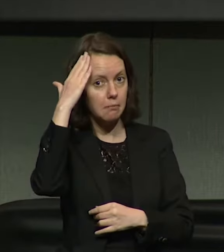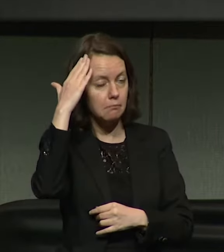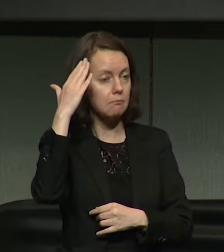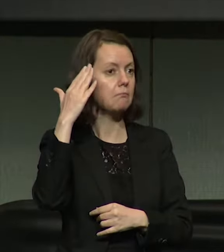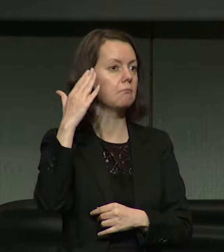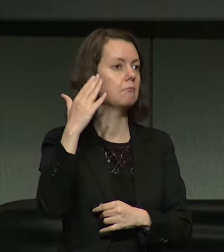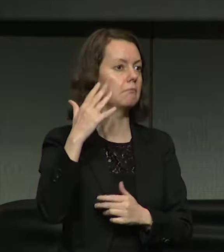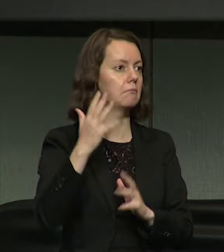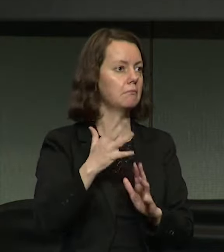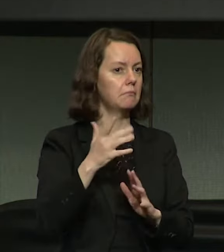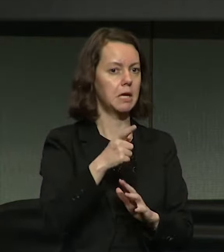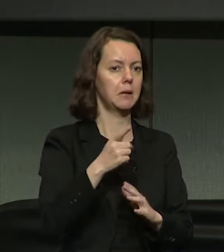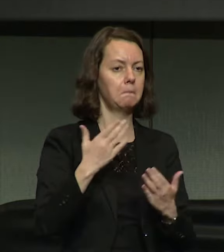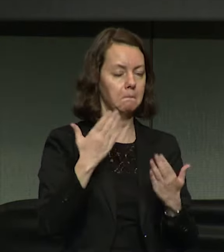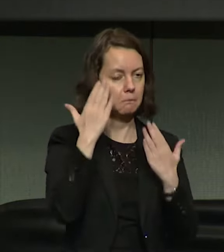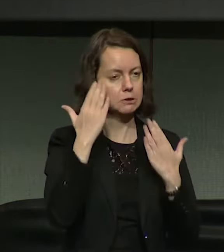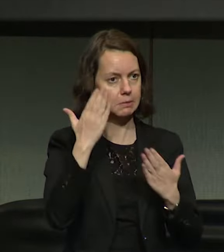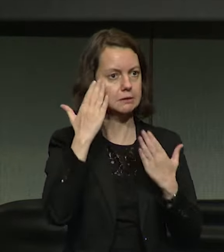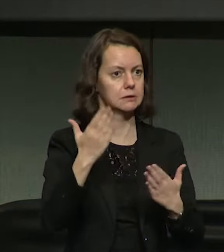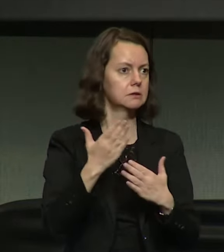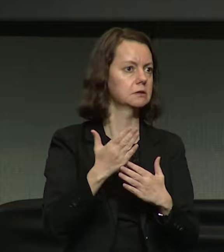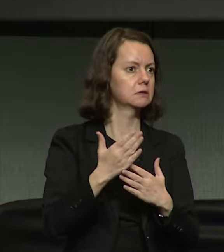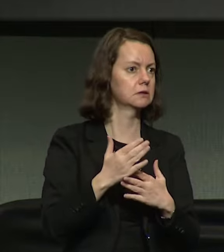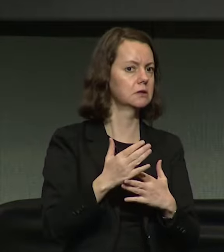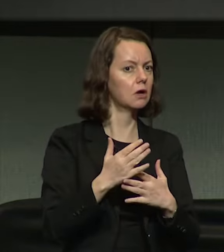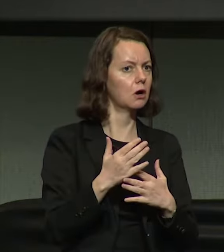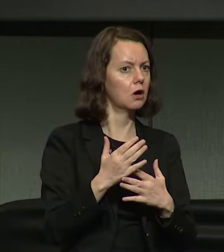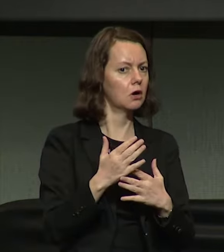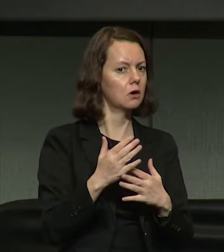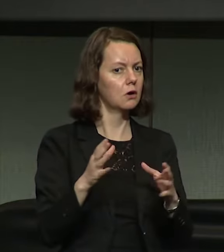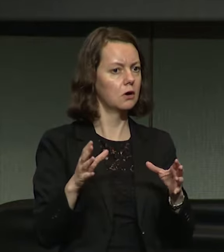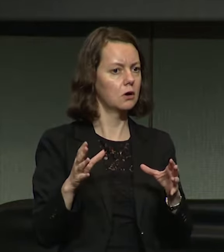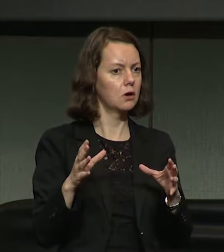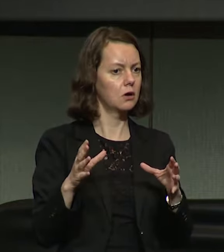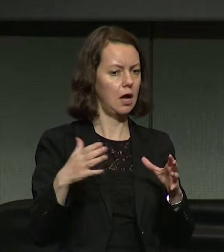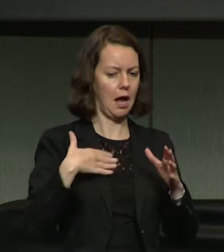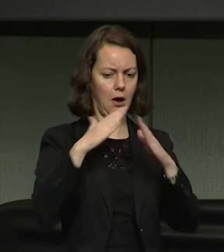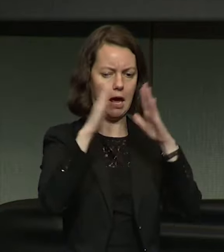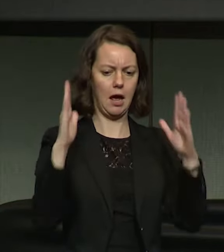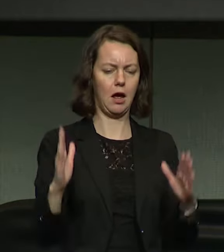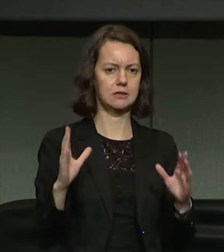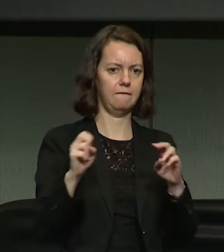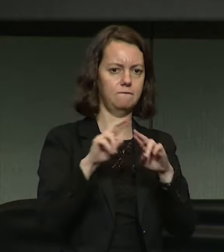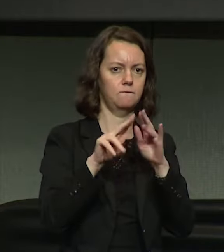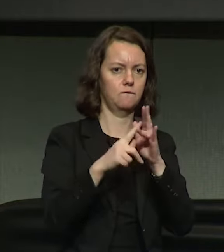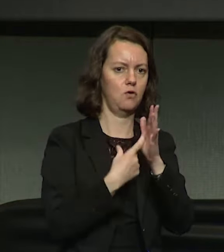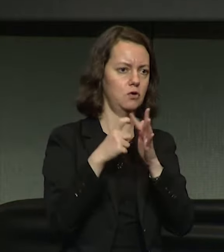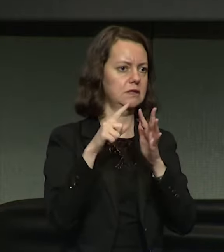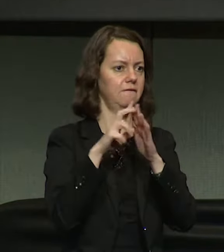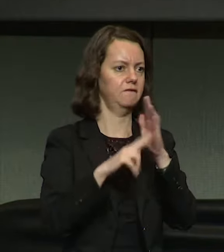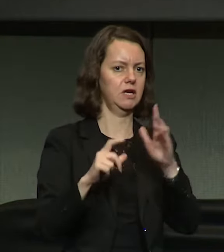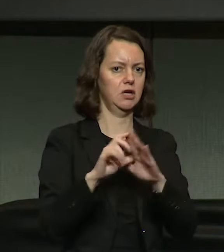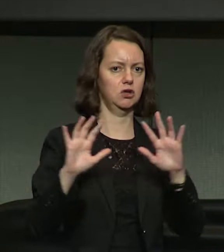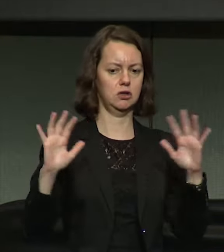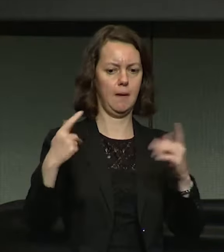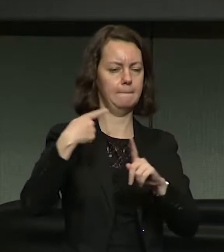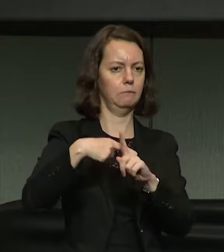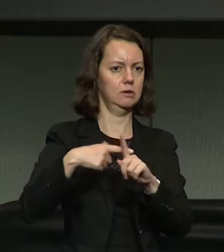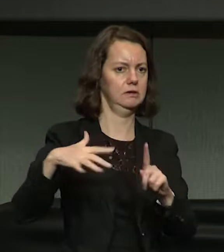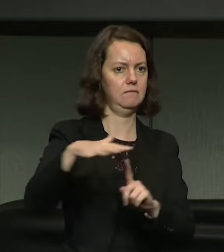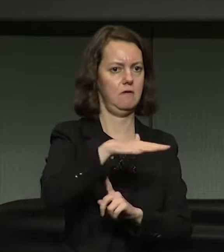and respected my father so much. So there was kind of like this force field around our house in which things were